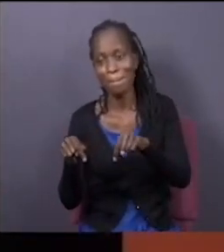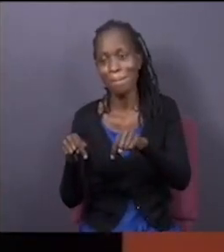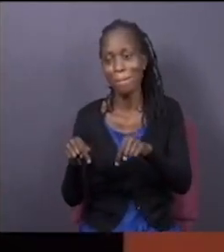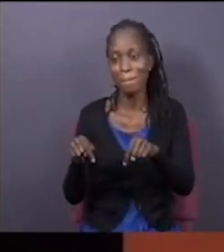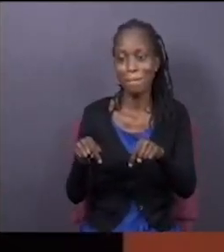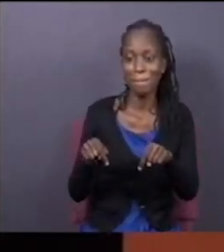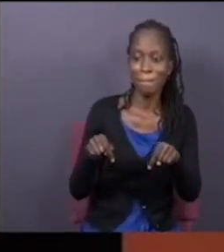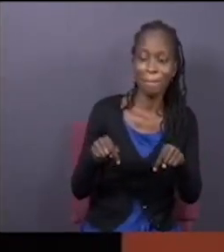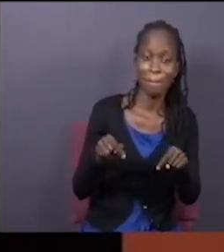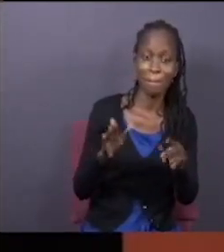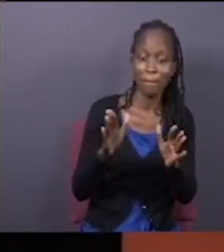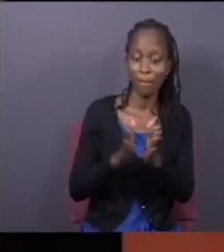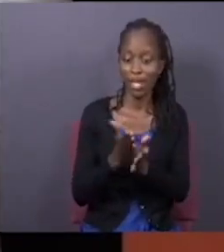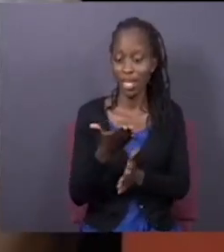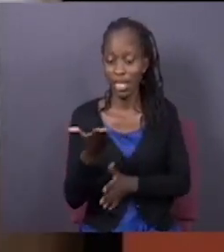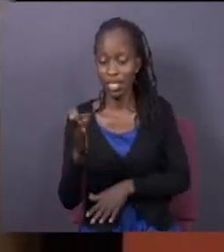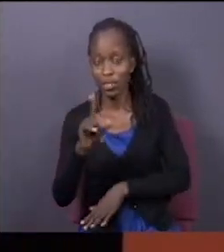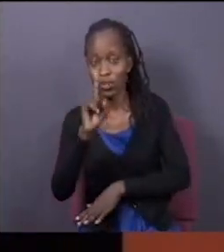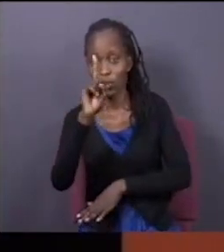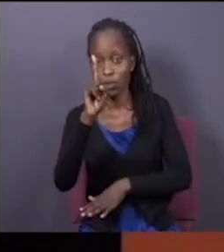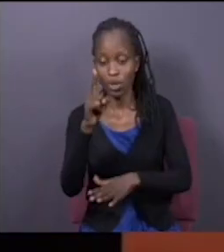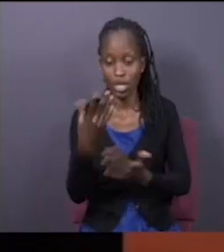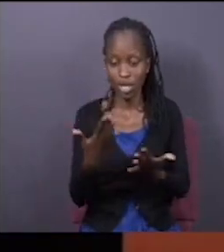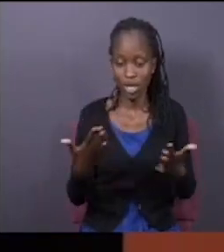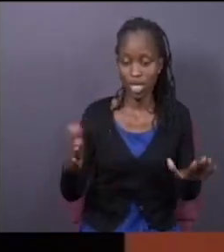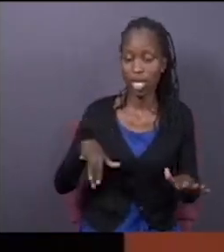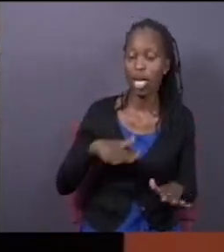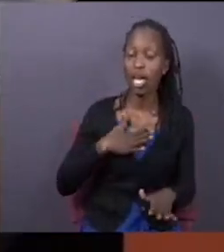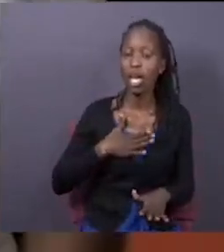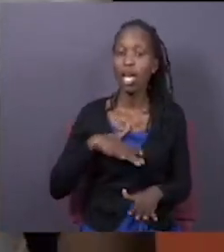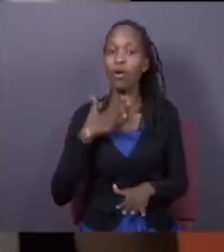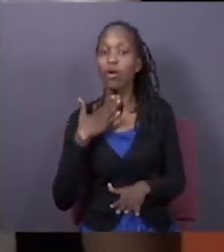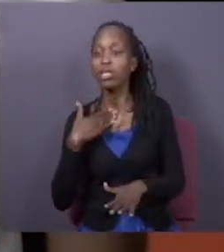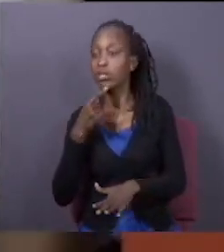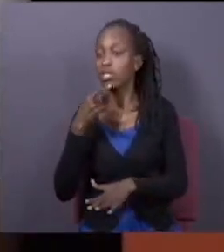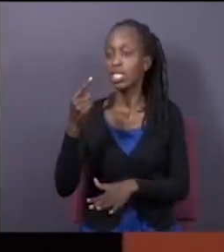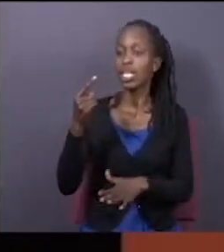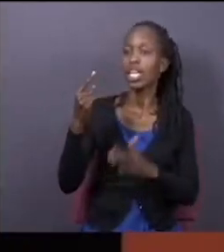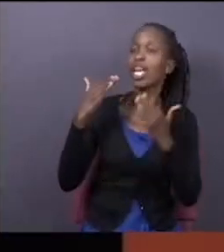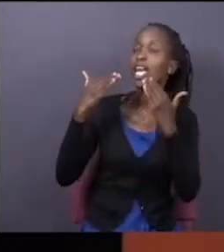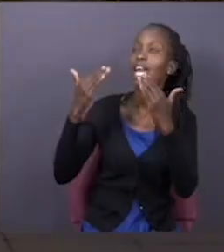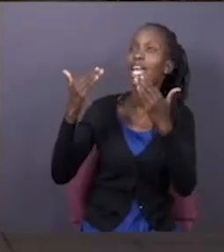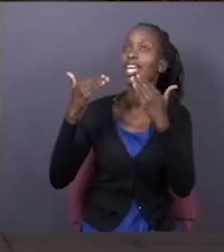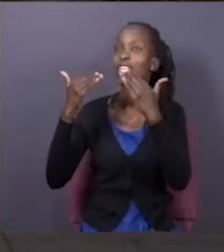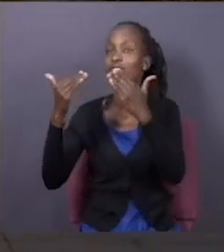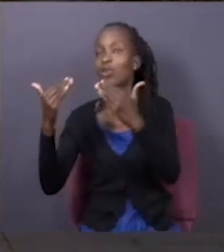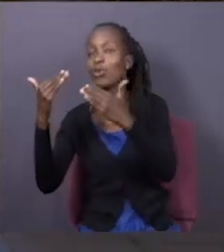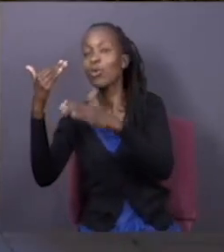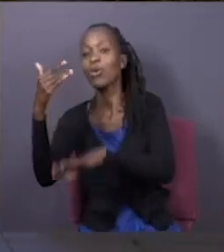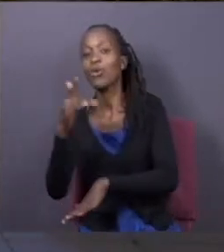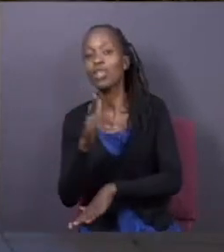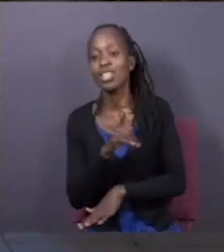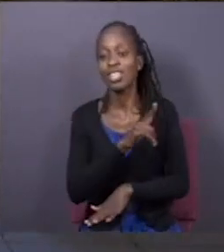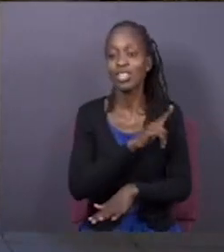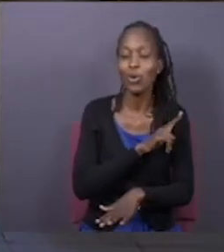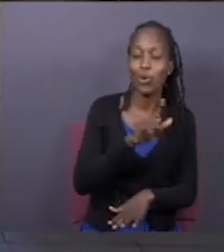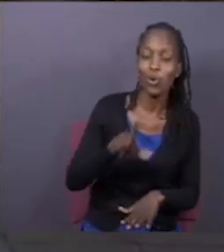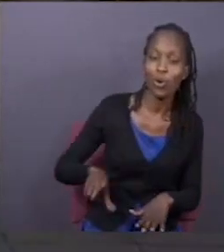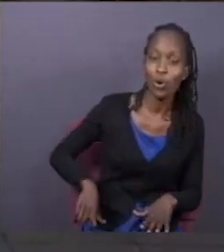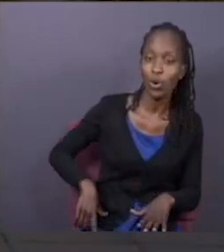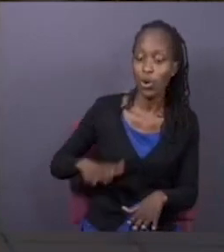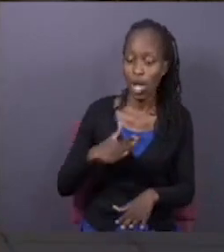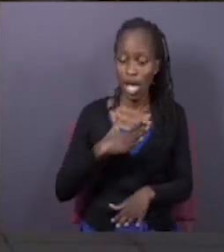and there's just one thing that I want to say. Oh, thank you, Lord.